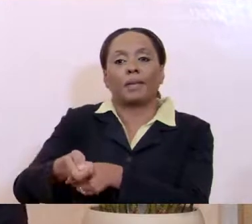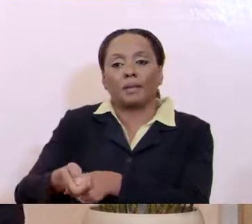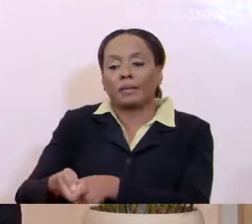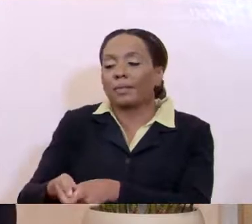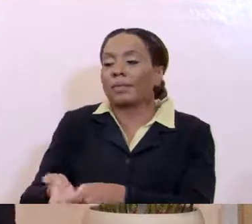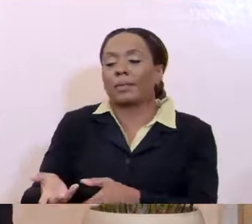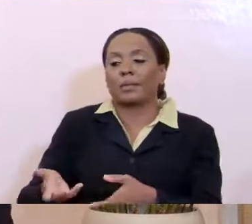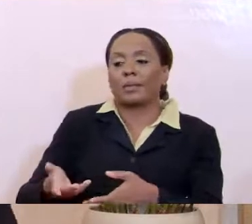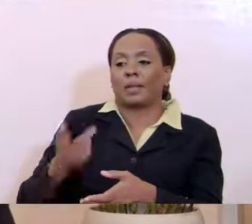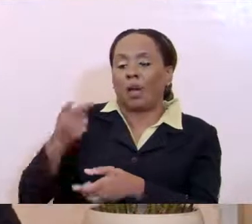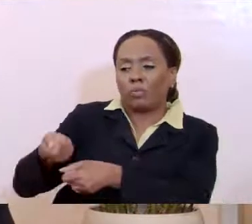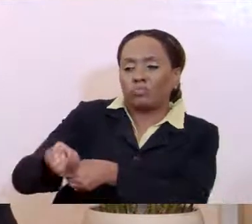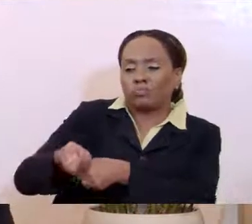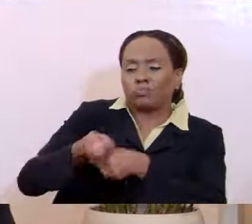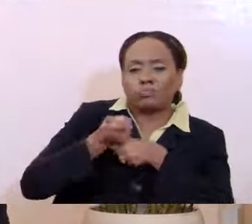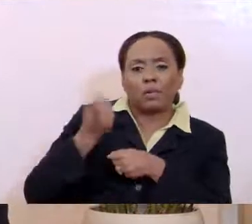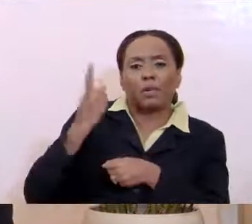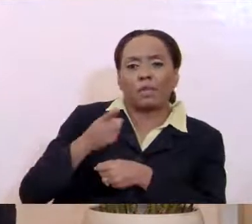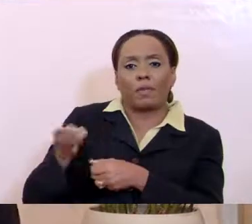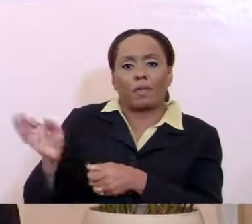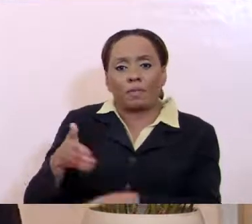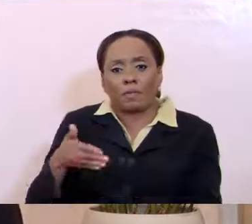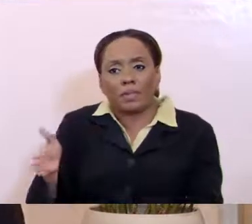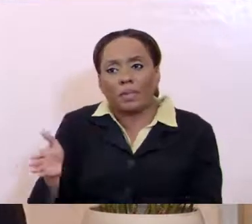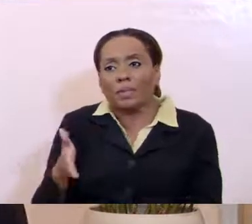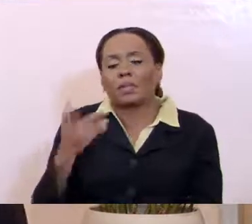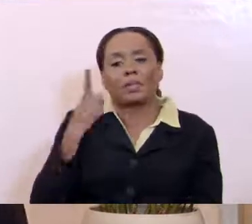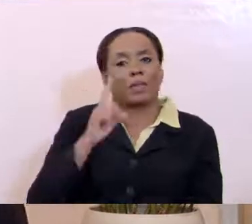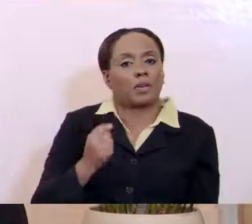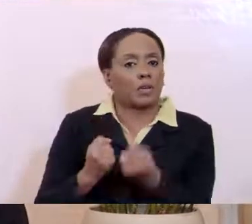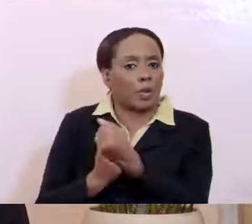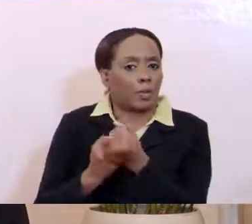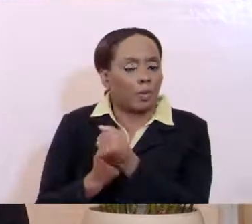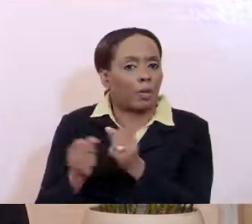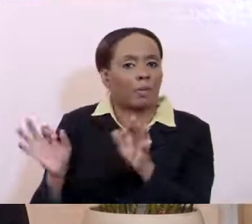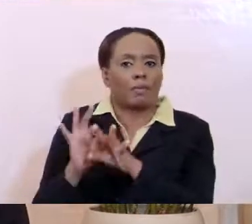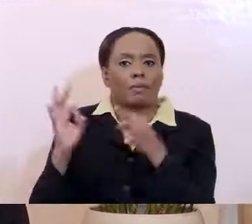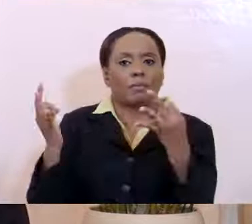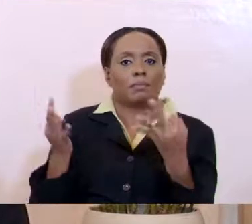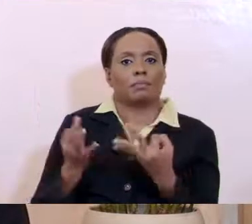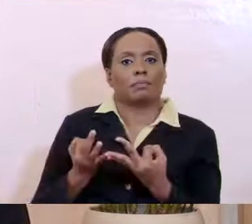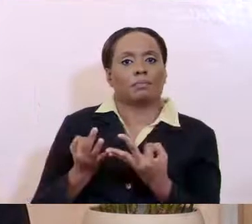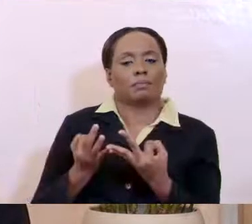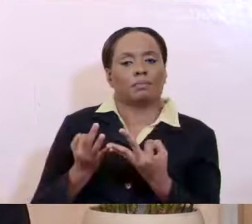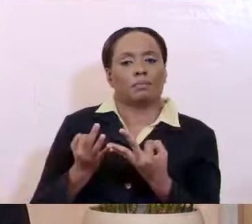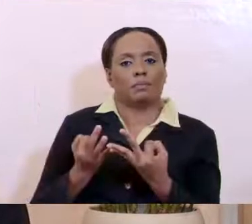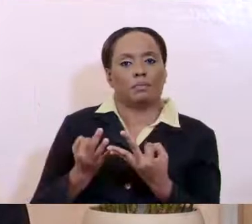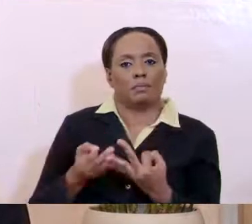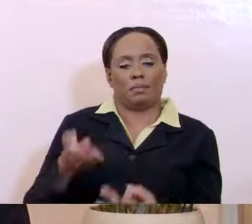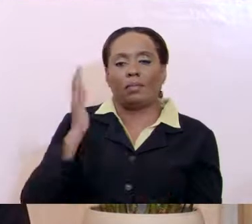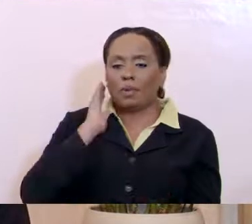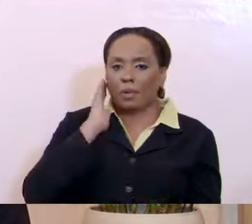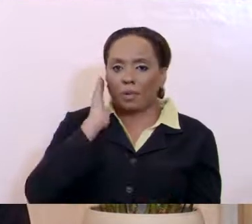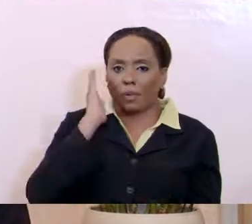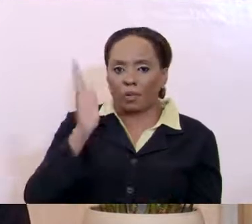and as a way of supporting your families will be able to